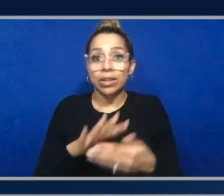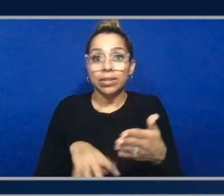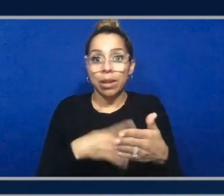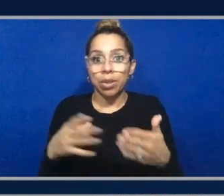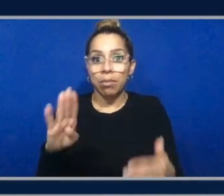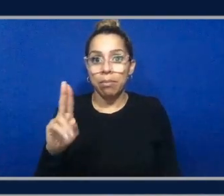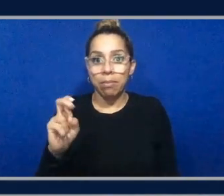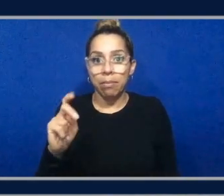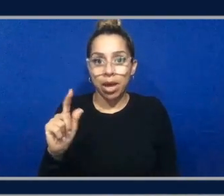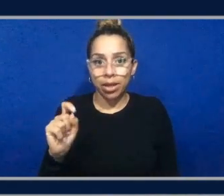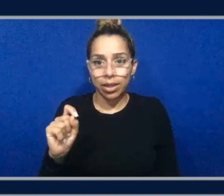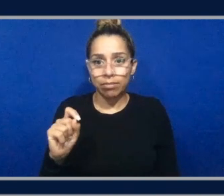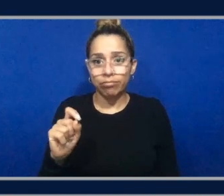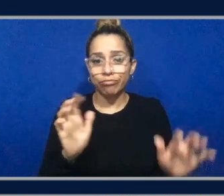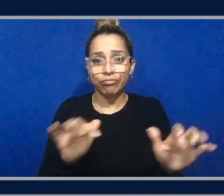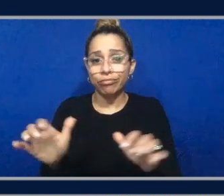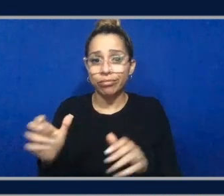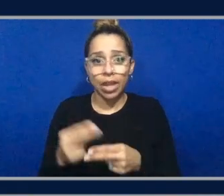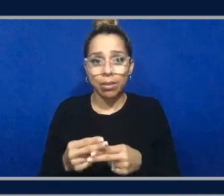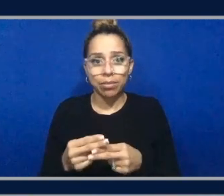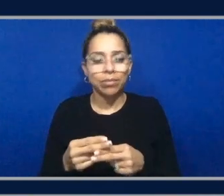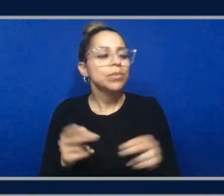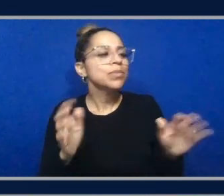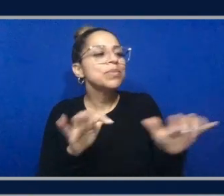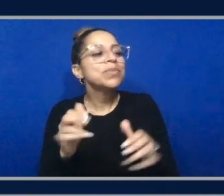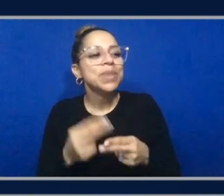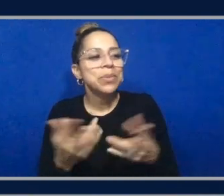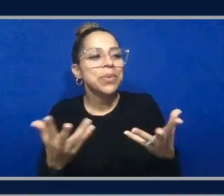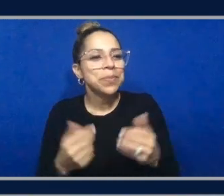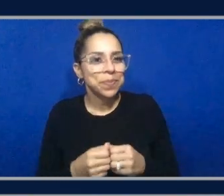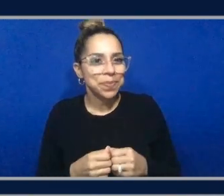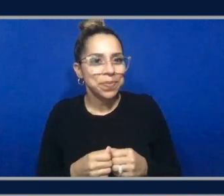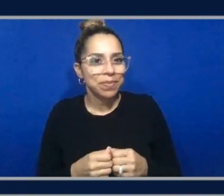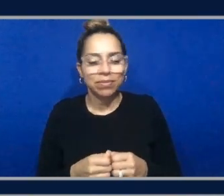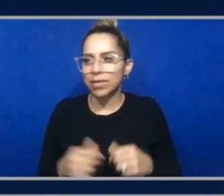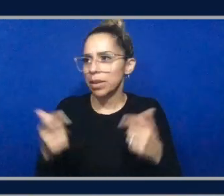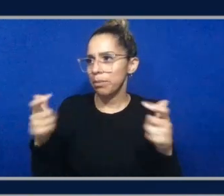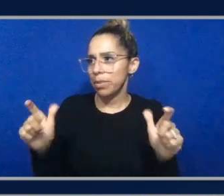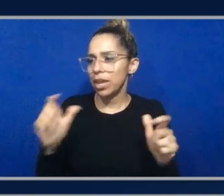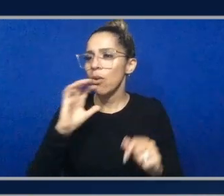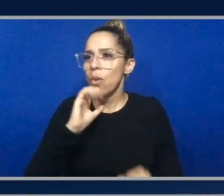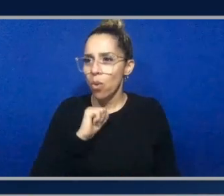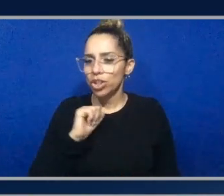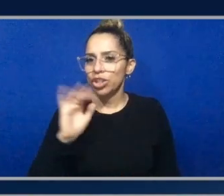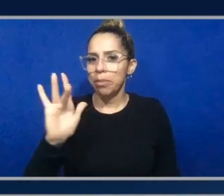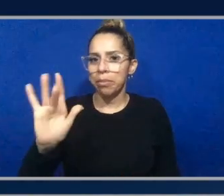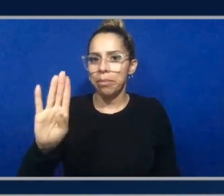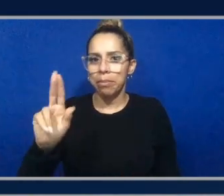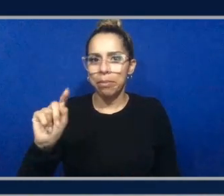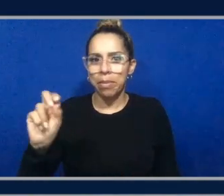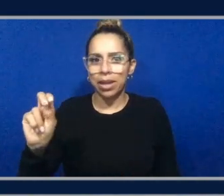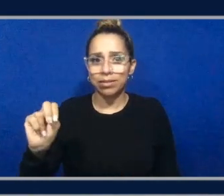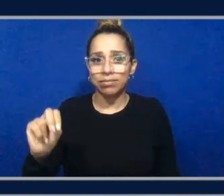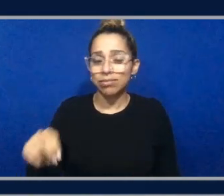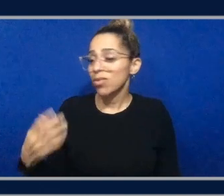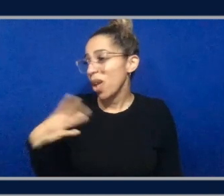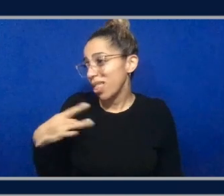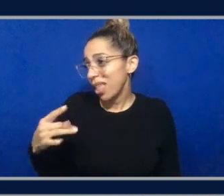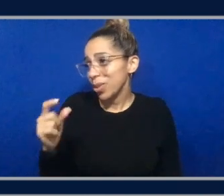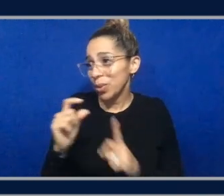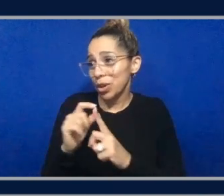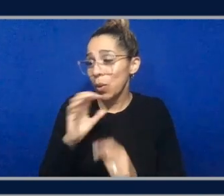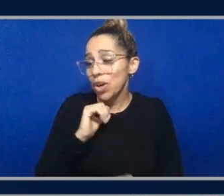an interactive name here. What's your name going to be? Big orange button. I like the word orange, so I think I'll go with orange.